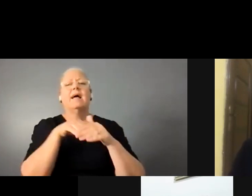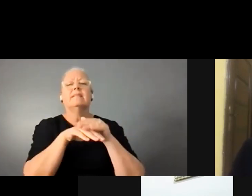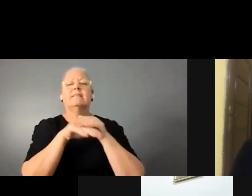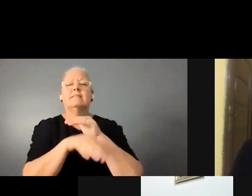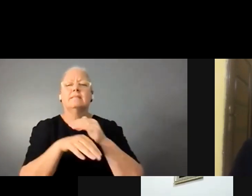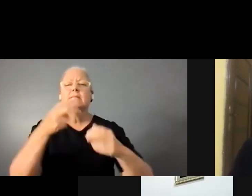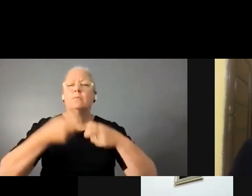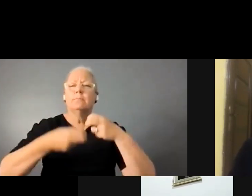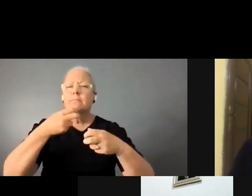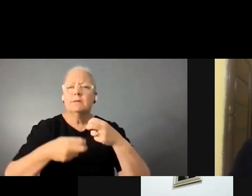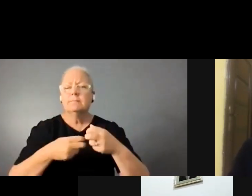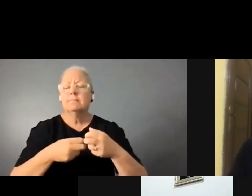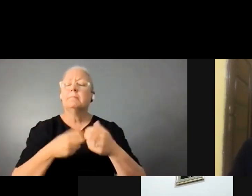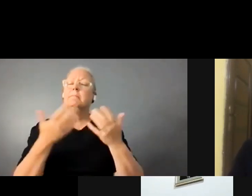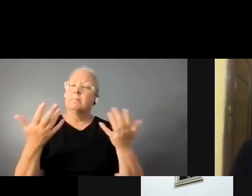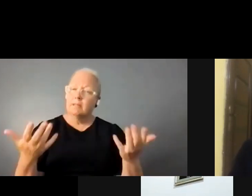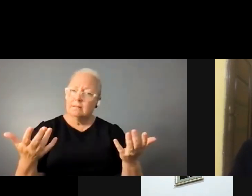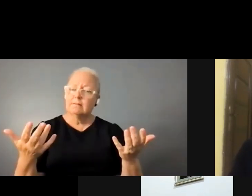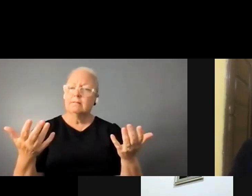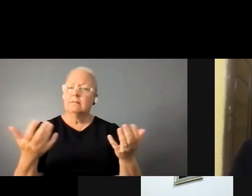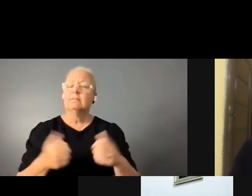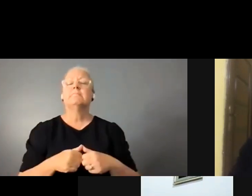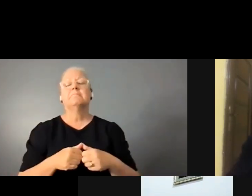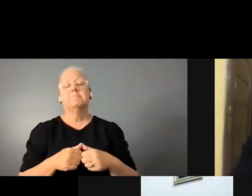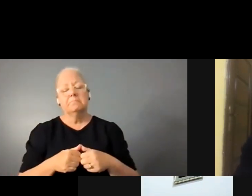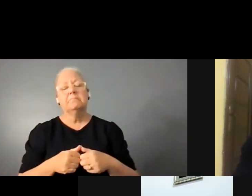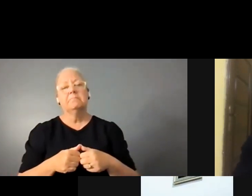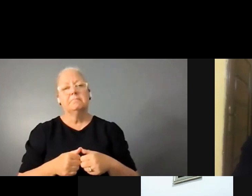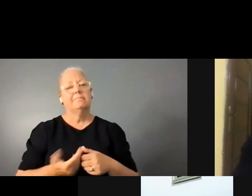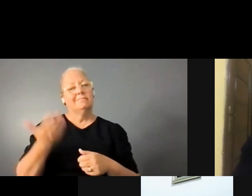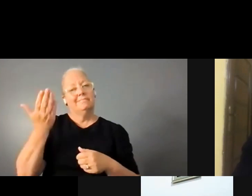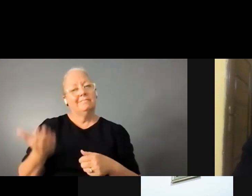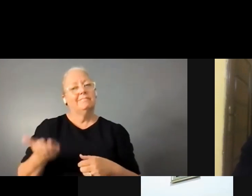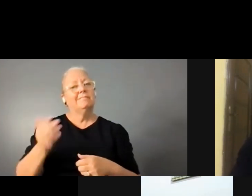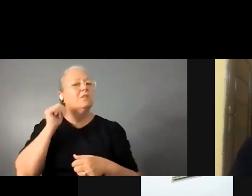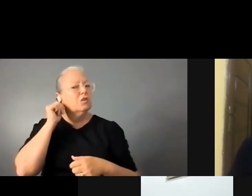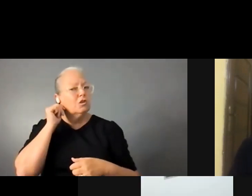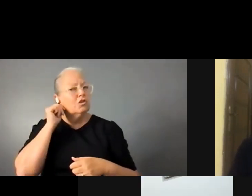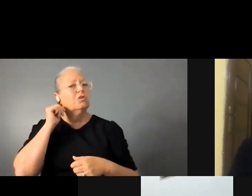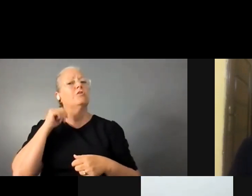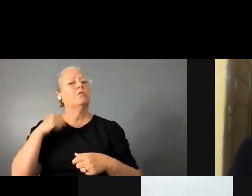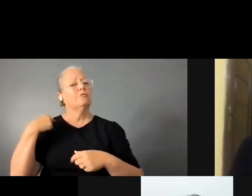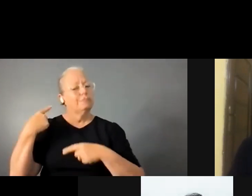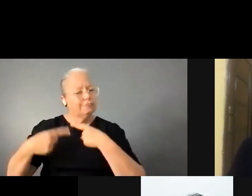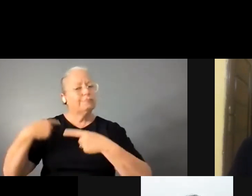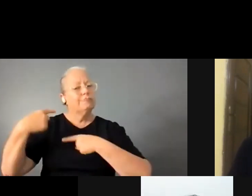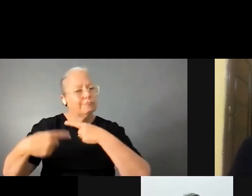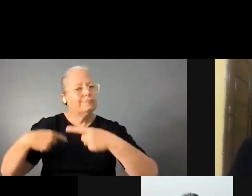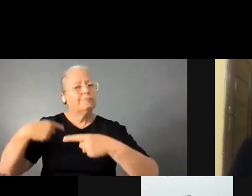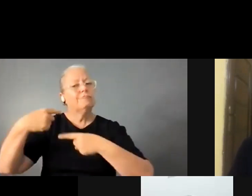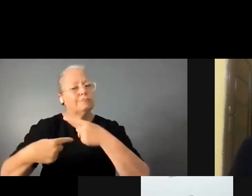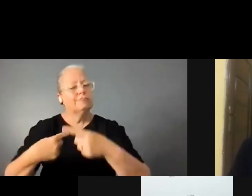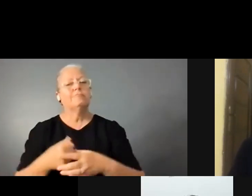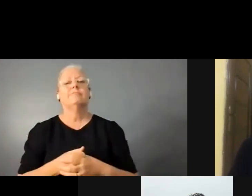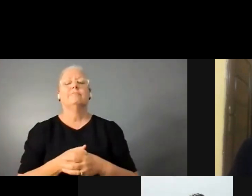Still, she kept her resolve, and she